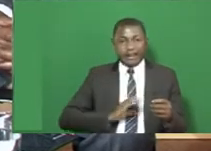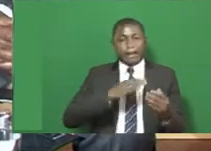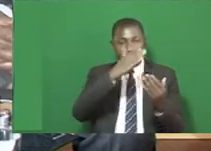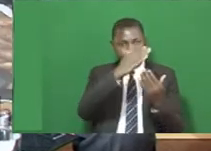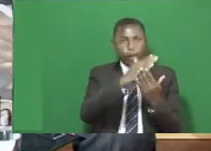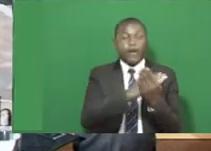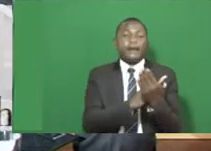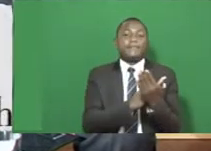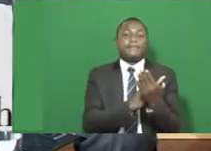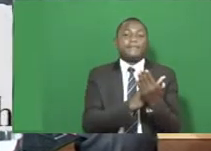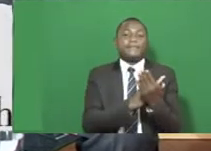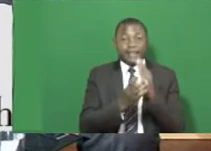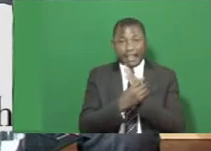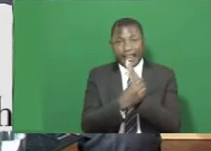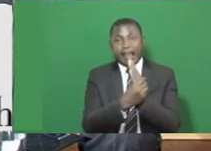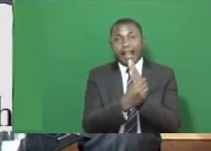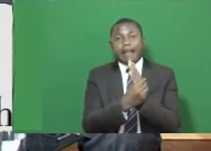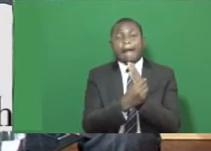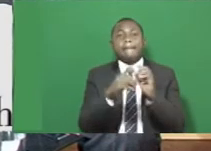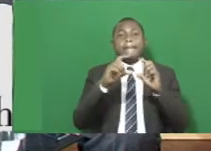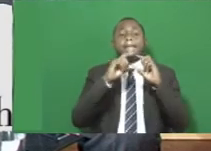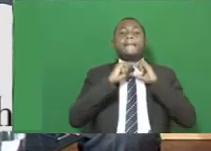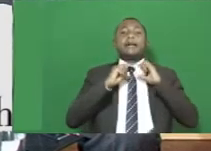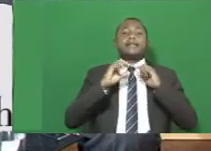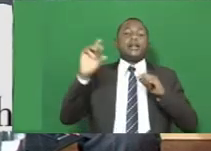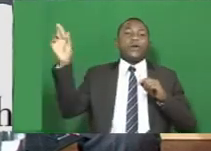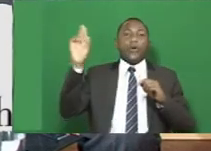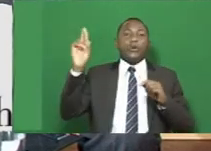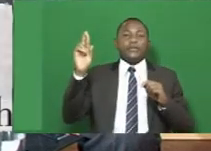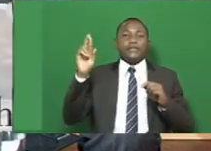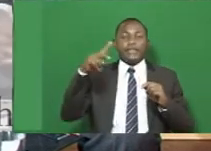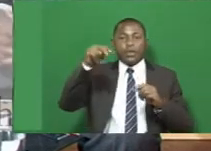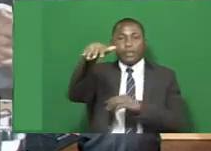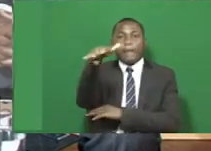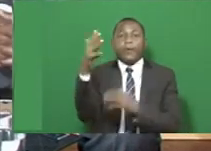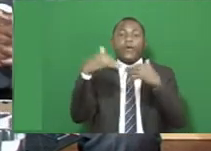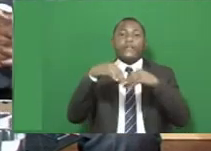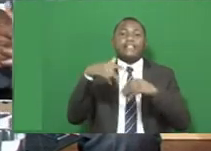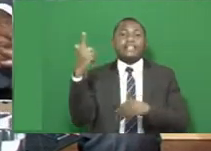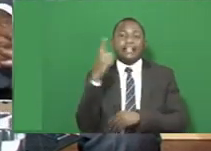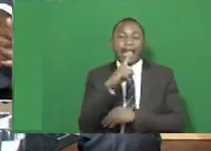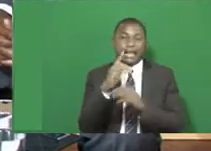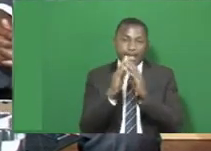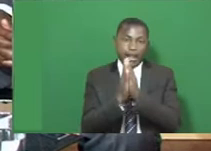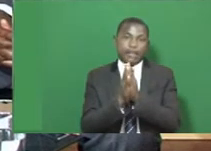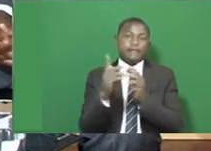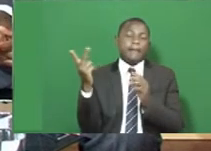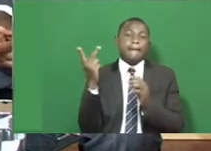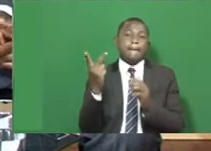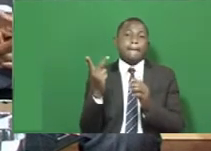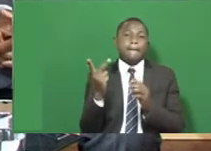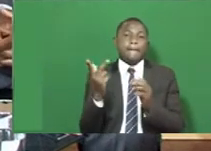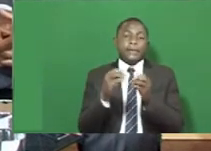na Pastor Gift Rhodes veku North Zimbabwe Conference of the Seventh-day Adventist Church, pamwe chete na Caston